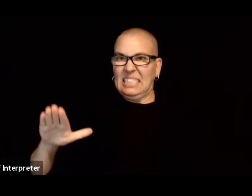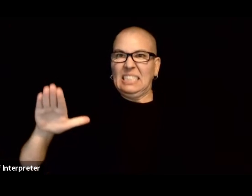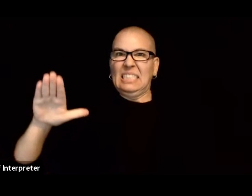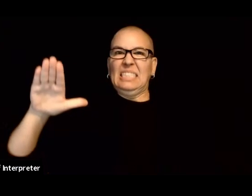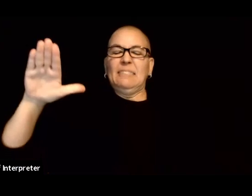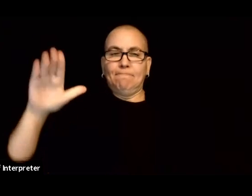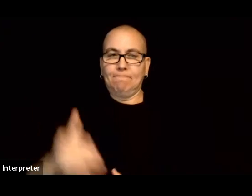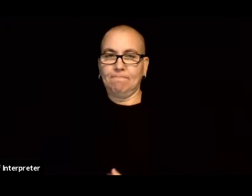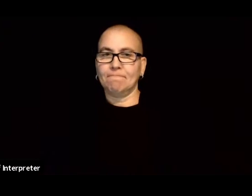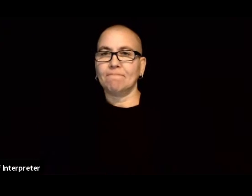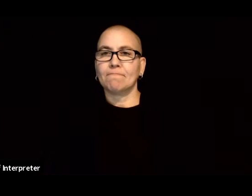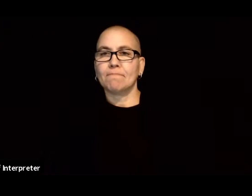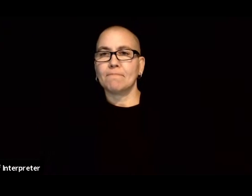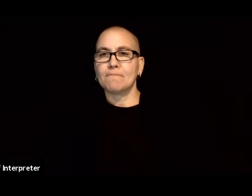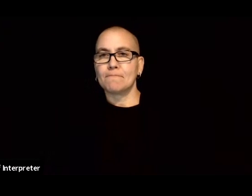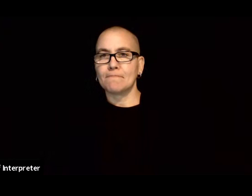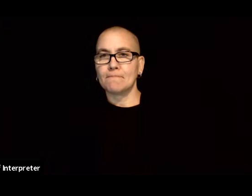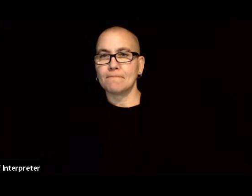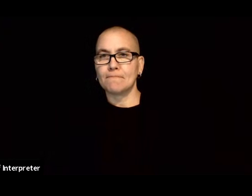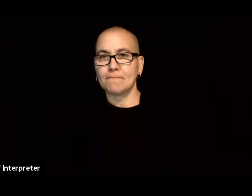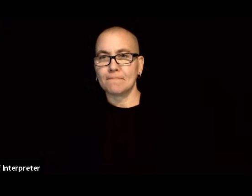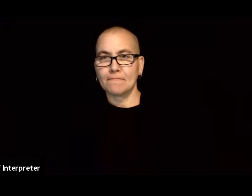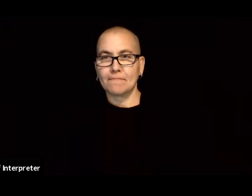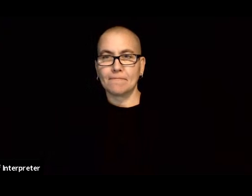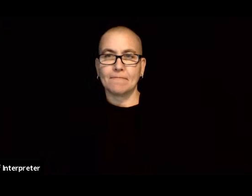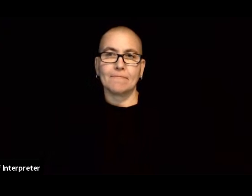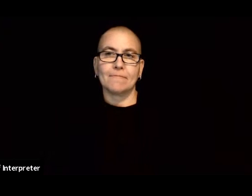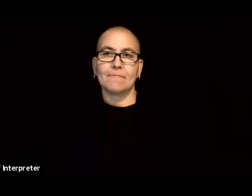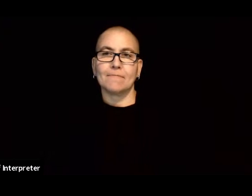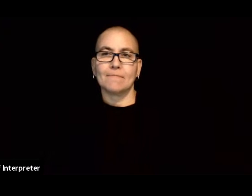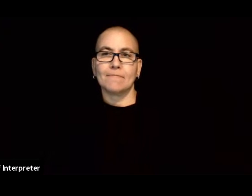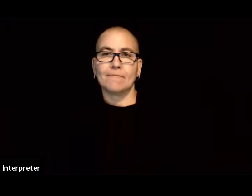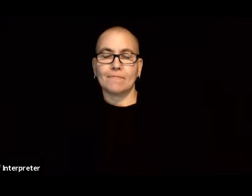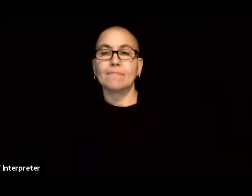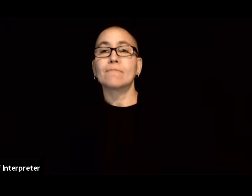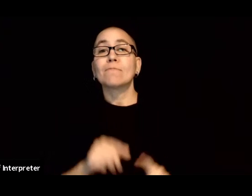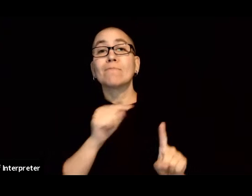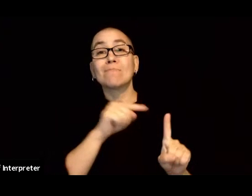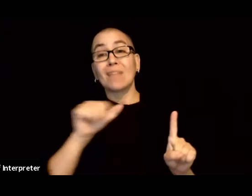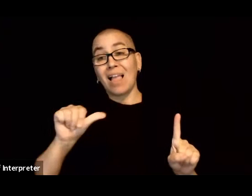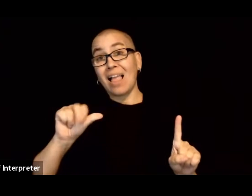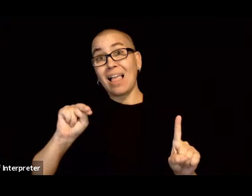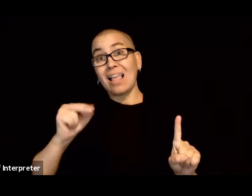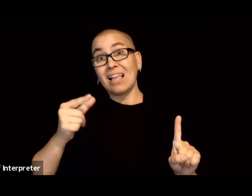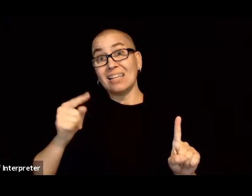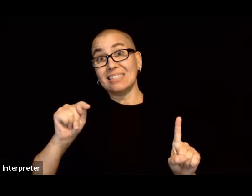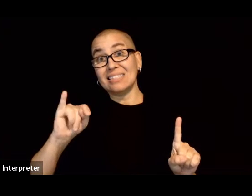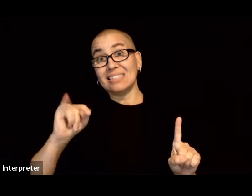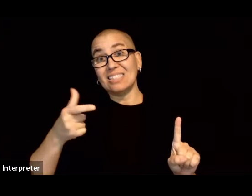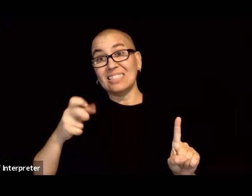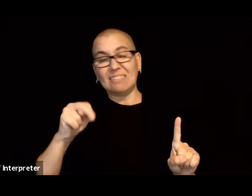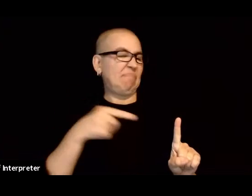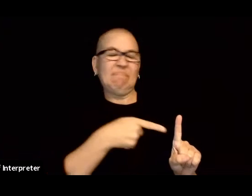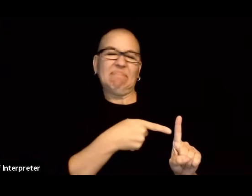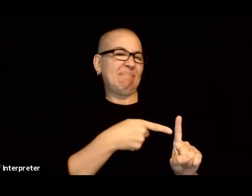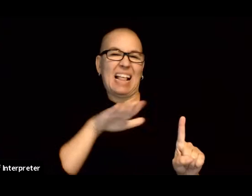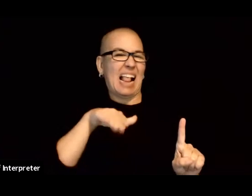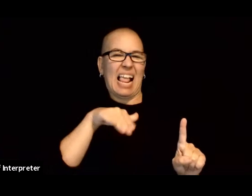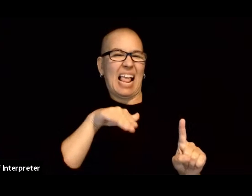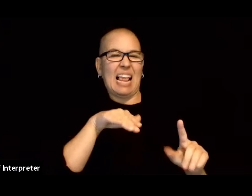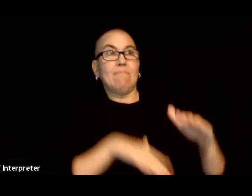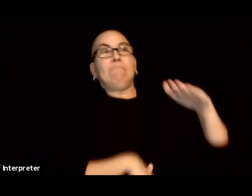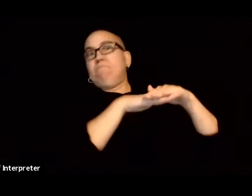is not of a high enough volume at this point to change the weekly change percentage. The weekly change